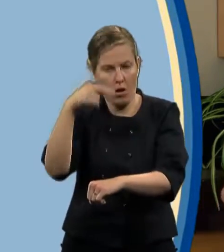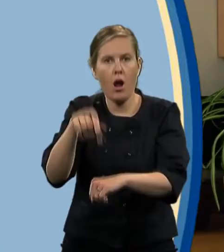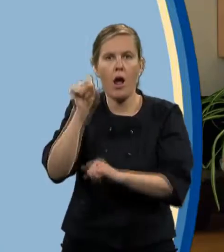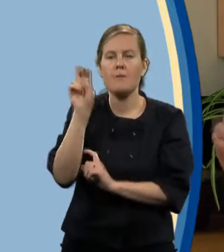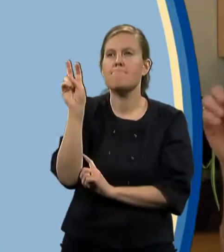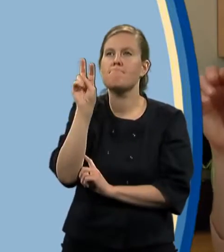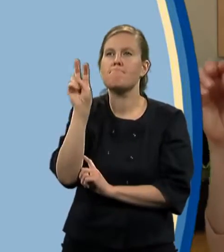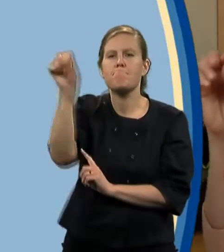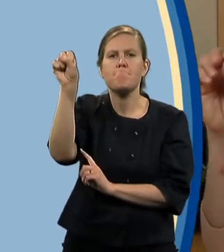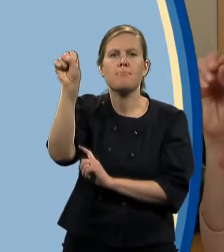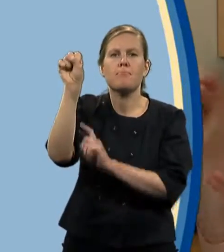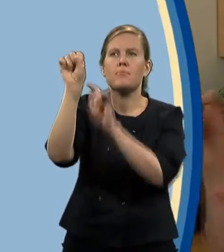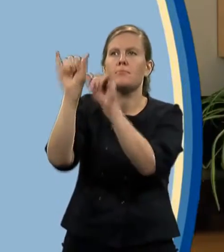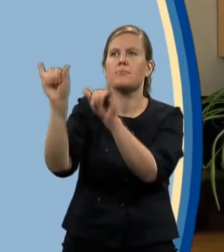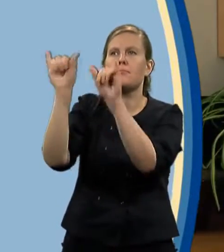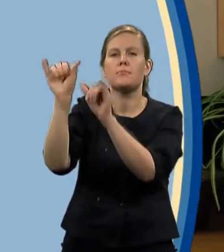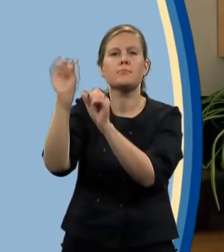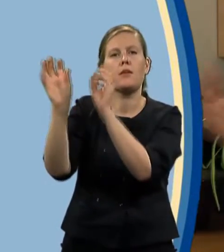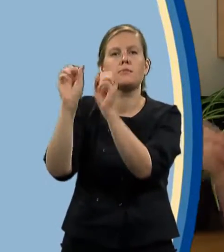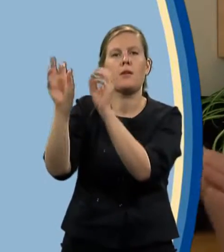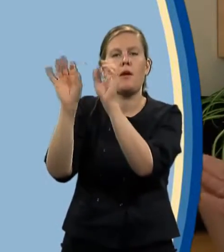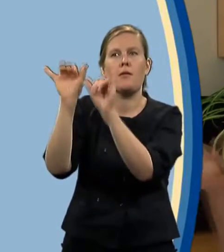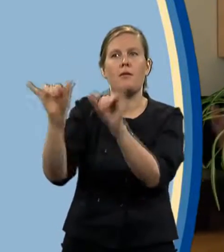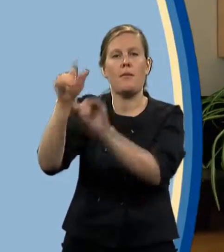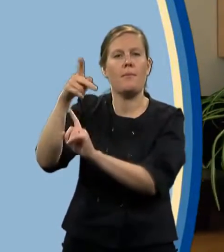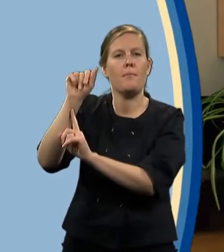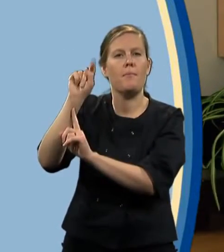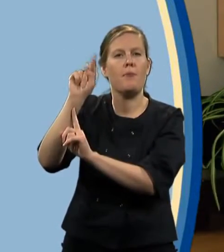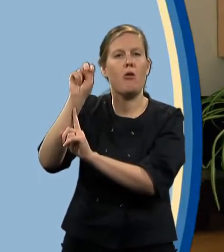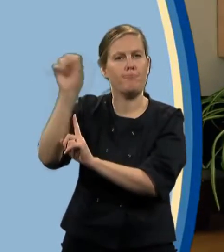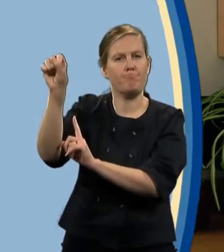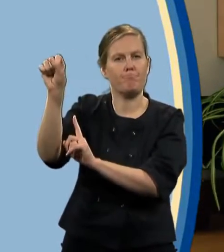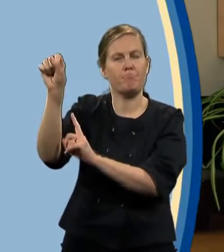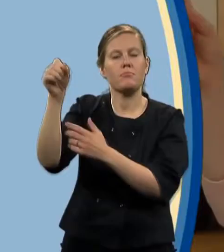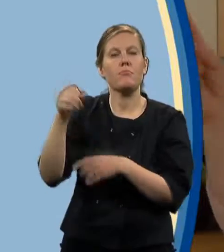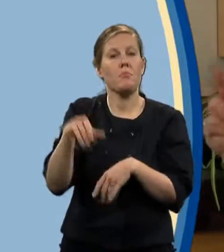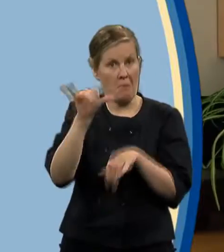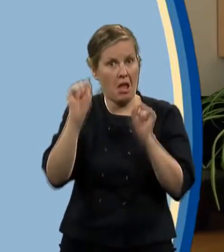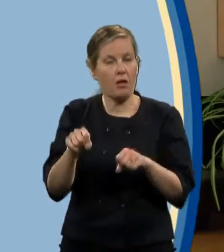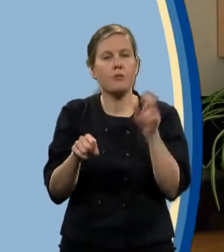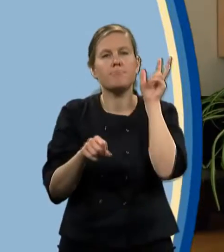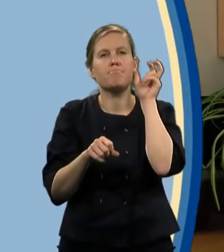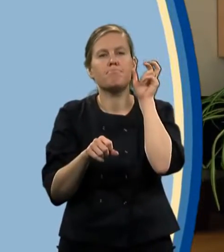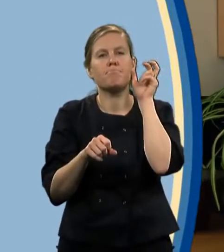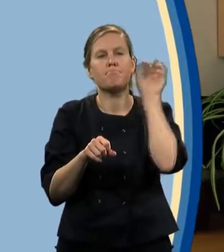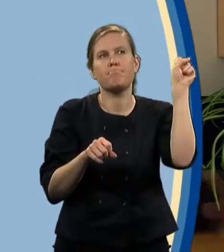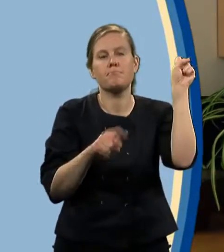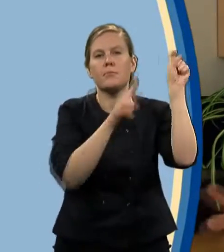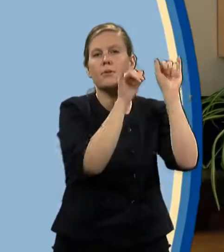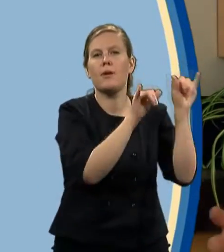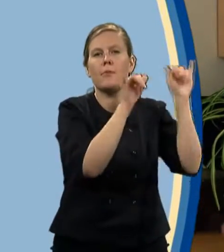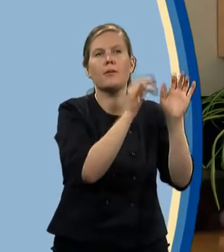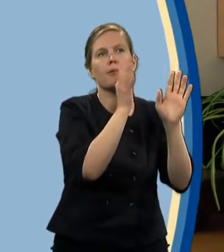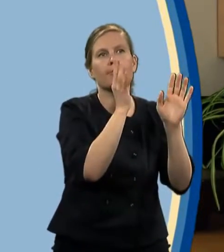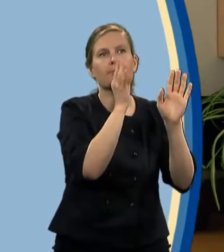perceive an invariance in pattern on the hands, an invariance of pattern on the tongue, and see through converging evidence that